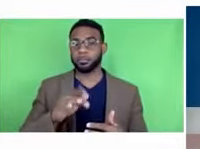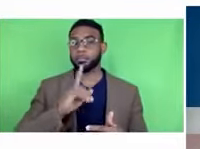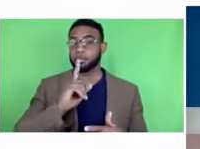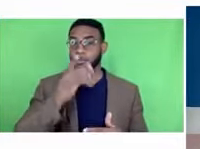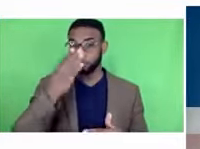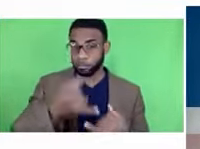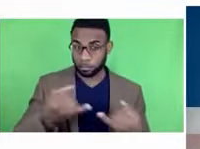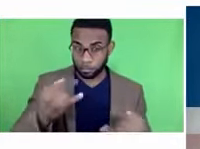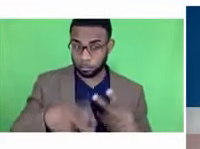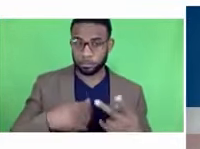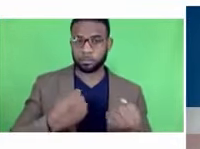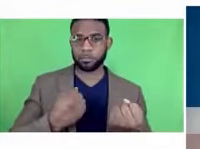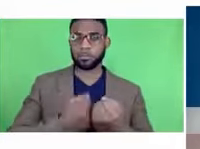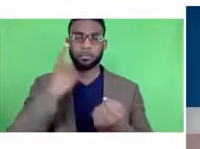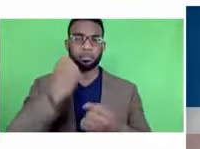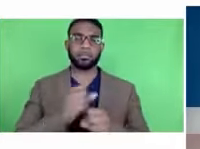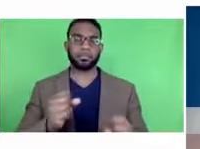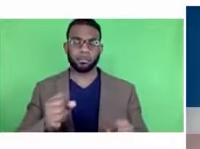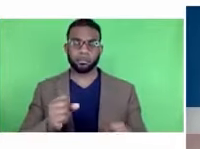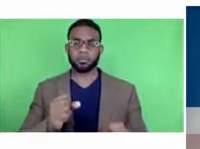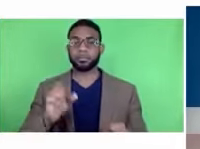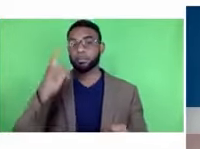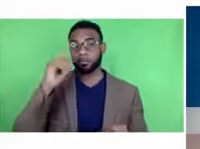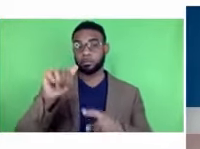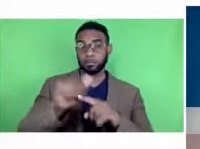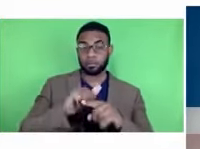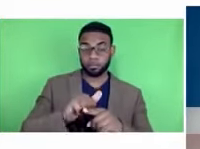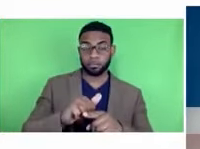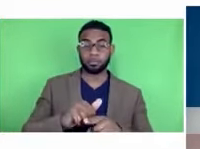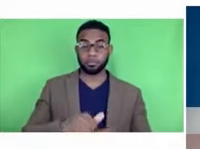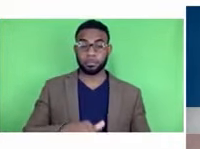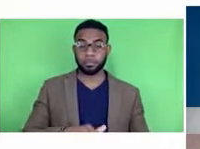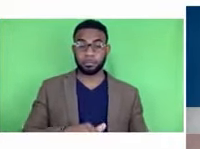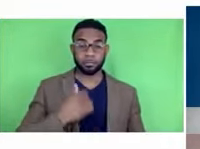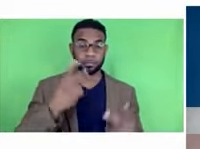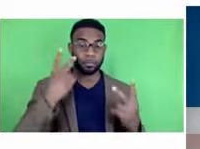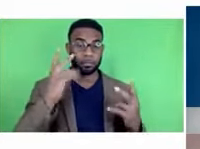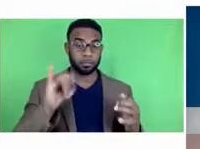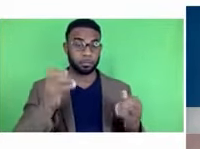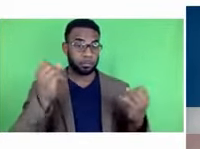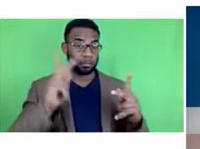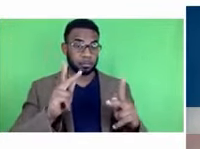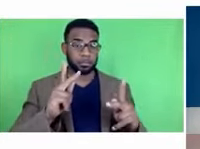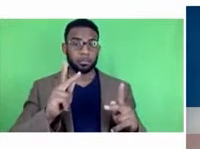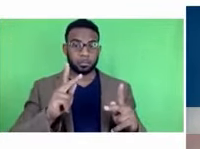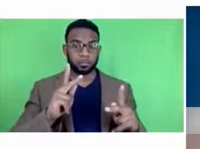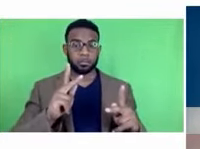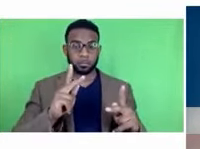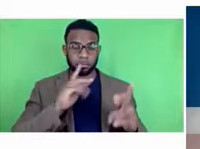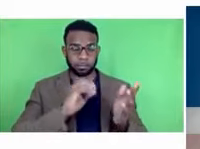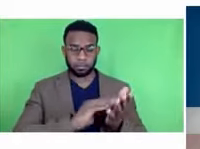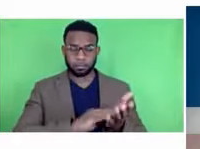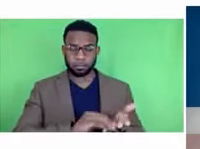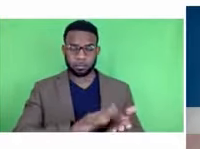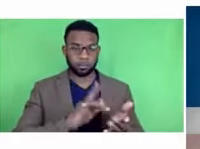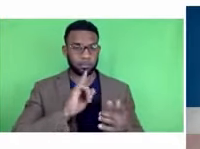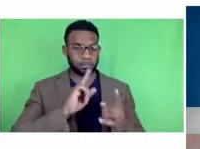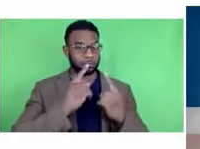frontline kind of advocate for safety and for training. Mm-hmm. I'm seeing that a lot of people are adopting these and it's being successful